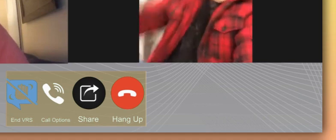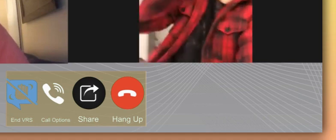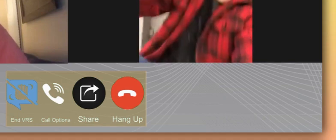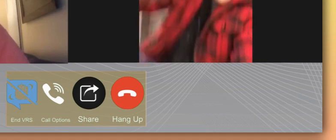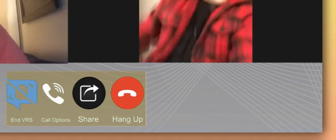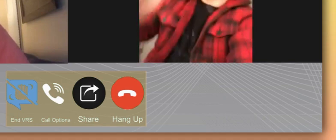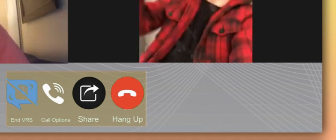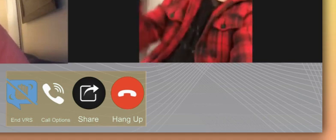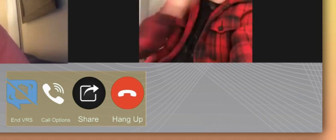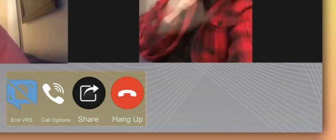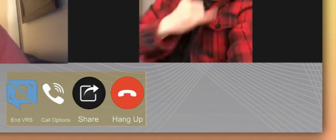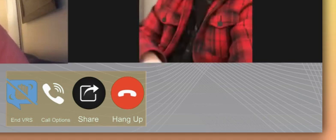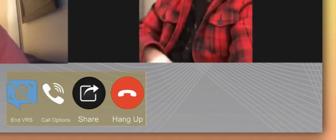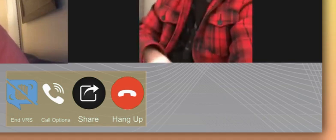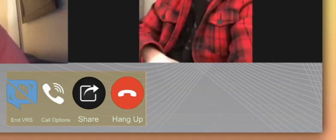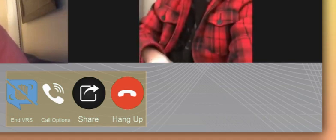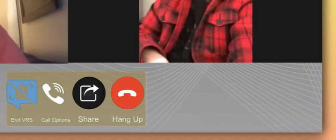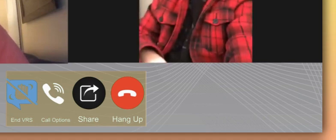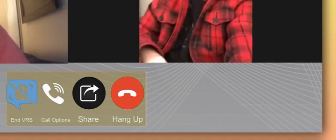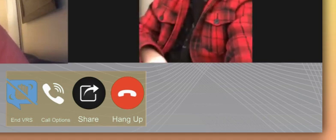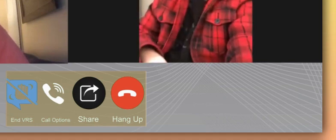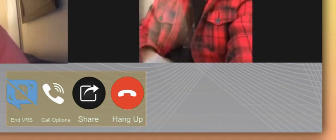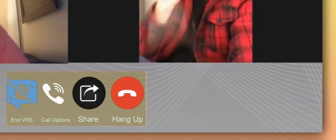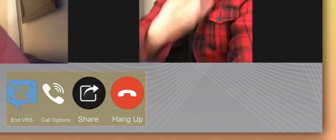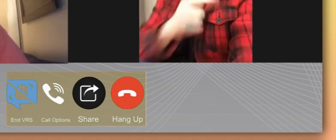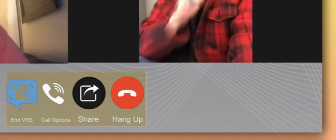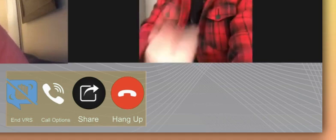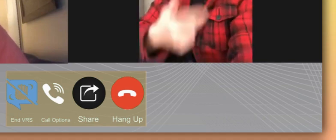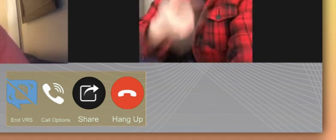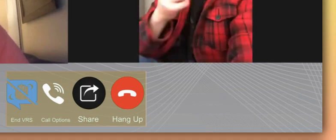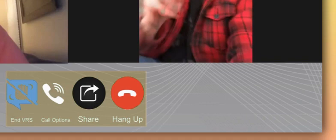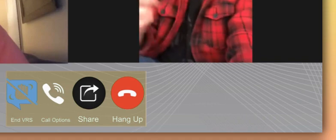are fucking wrong.